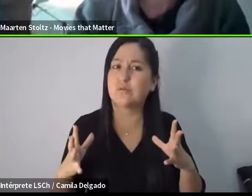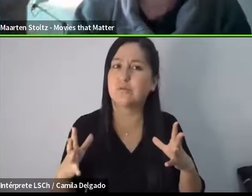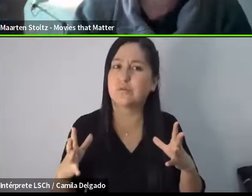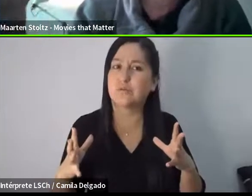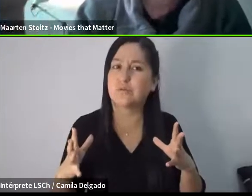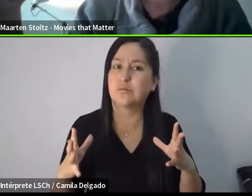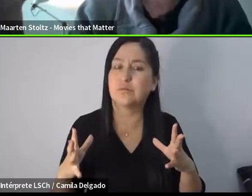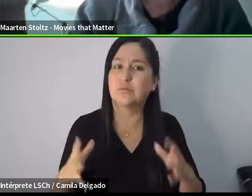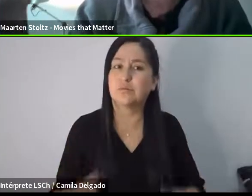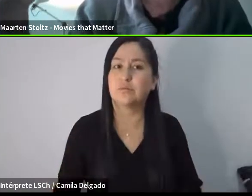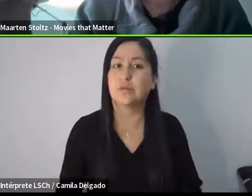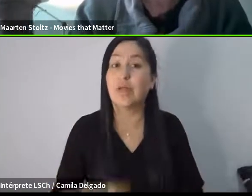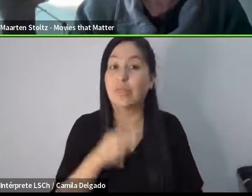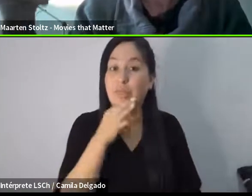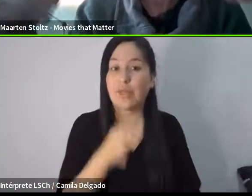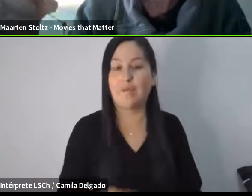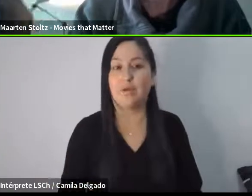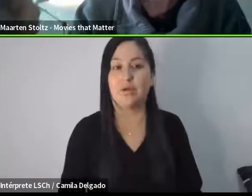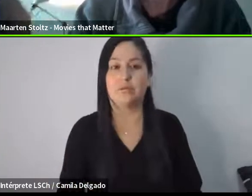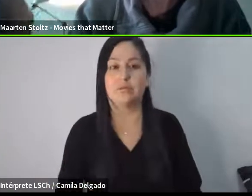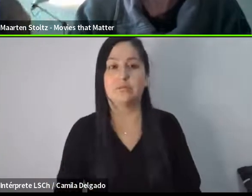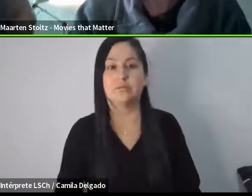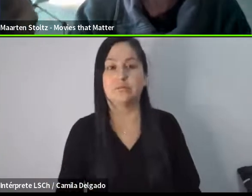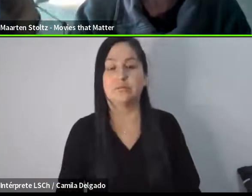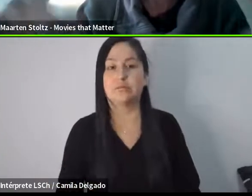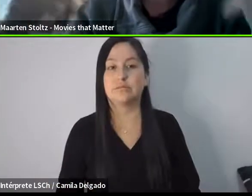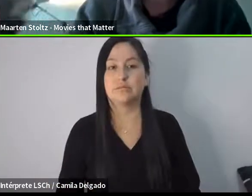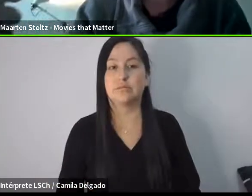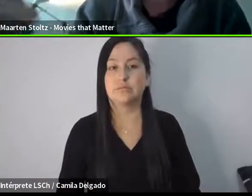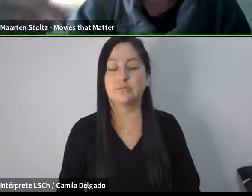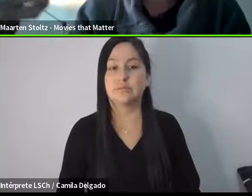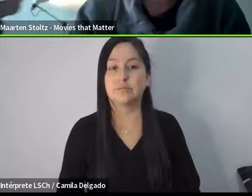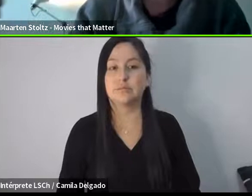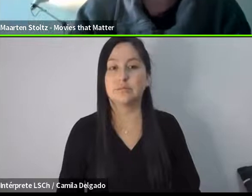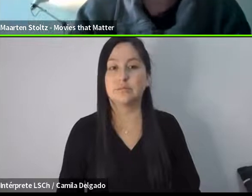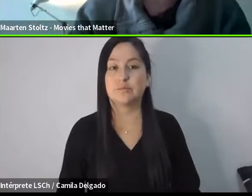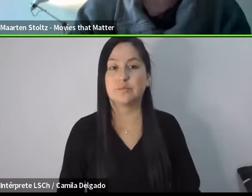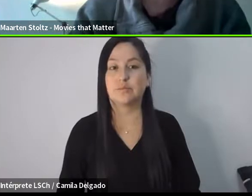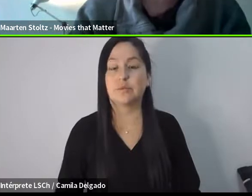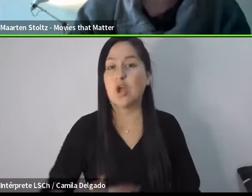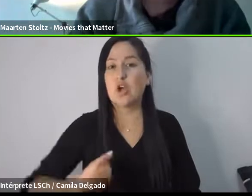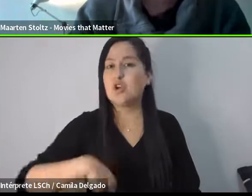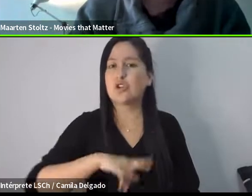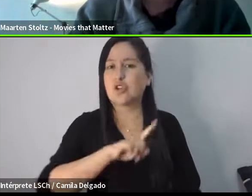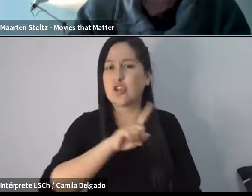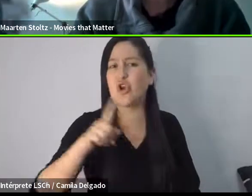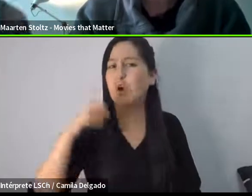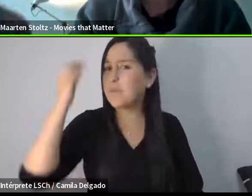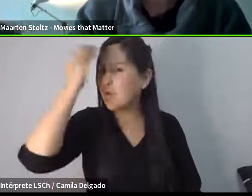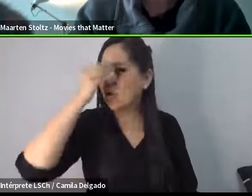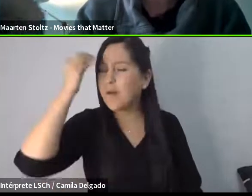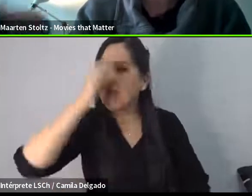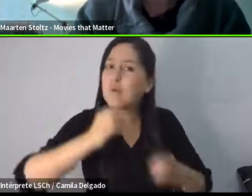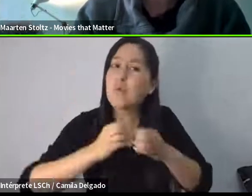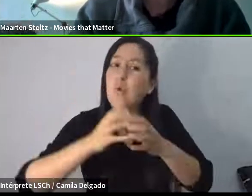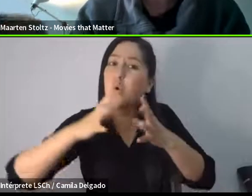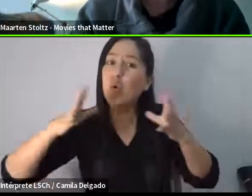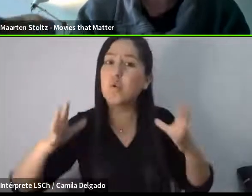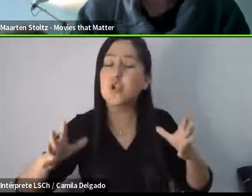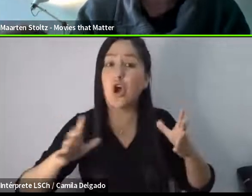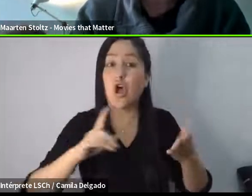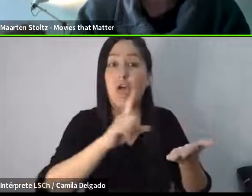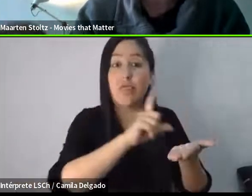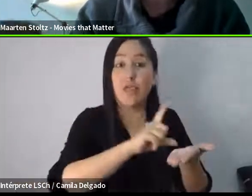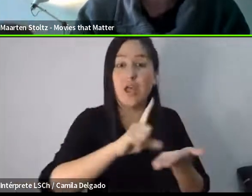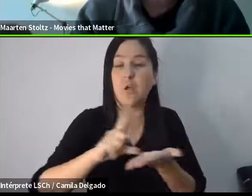let me rephrase that. We shouldn't worry as much about the places where these films are being made, but we should worry even more